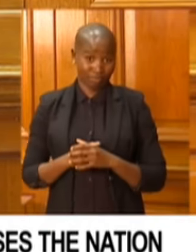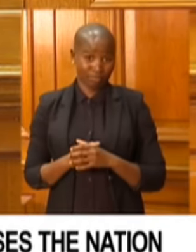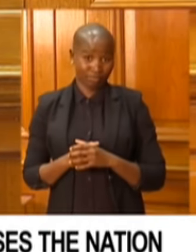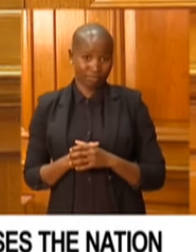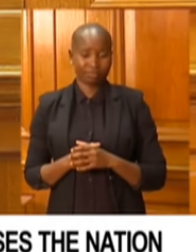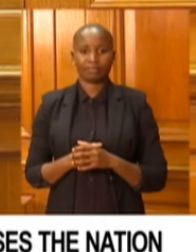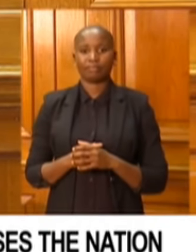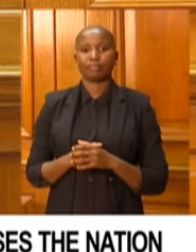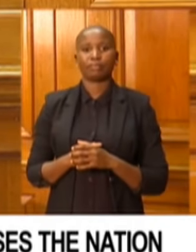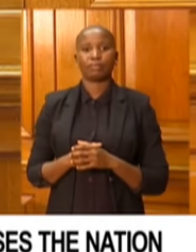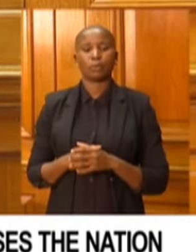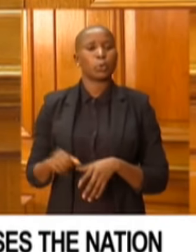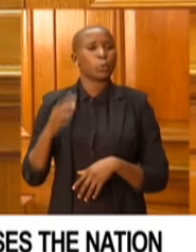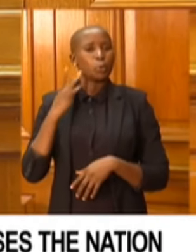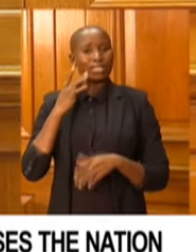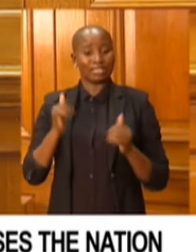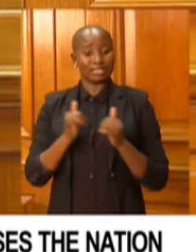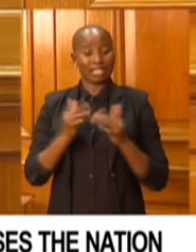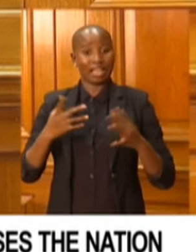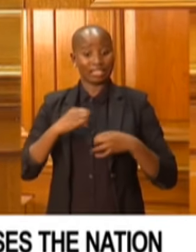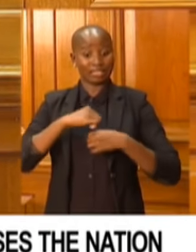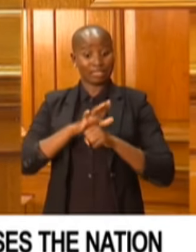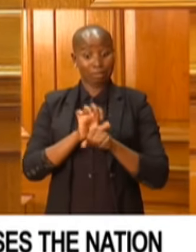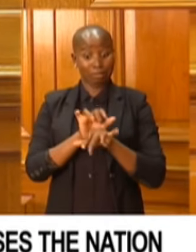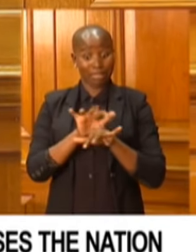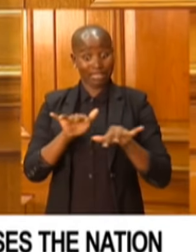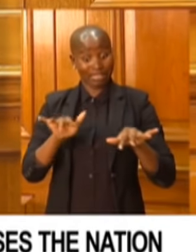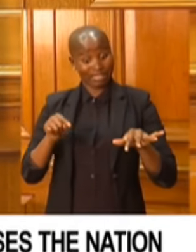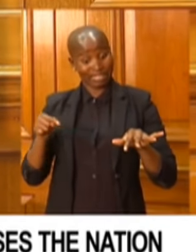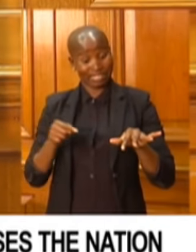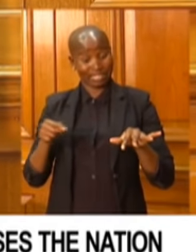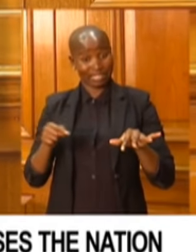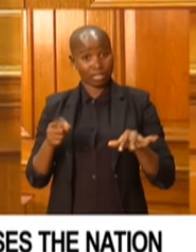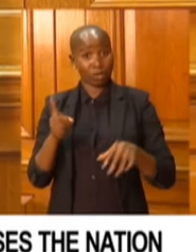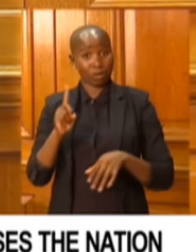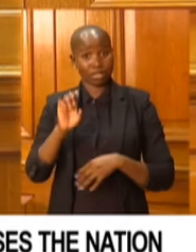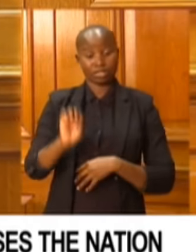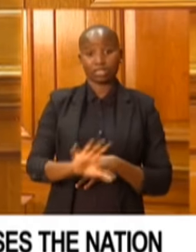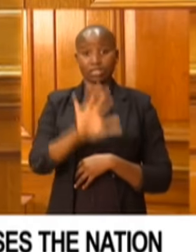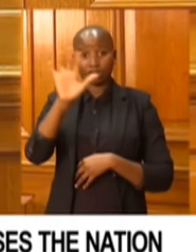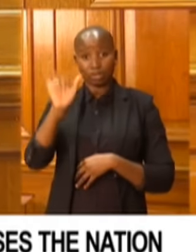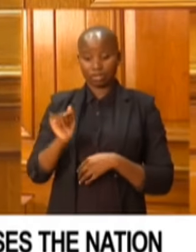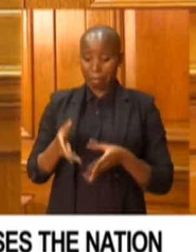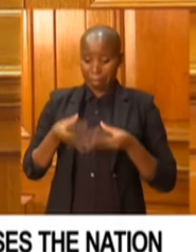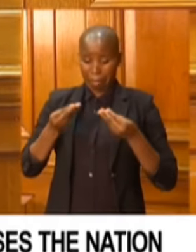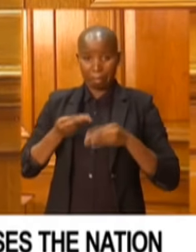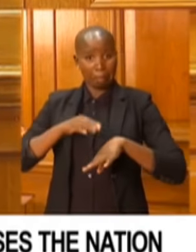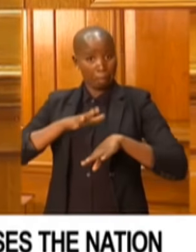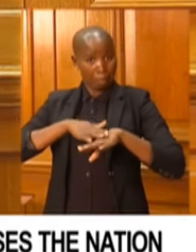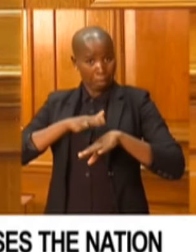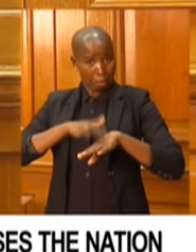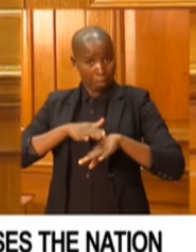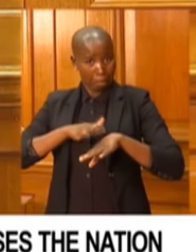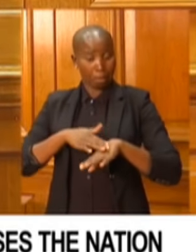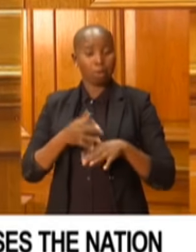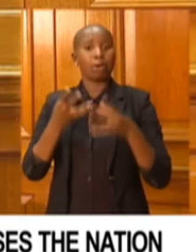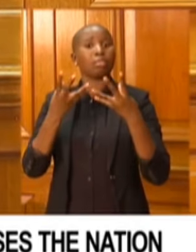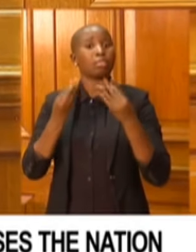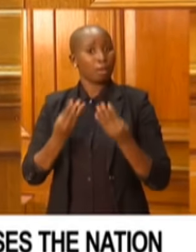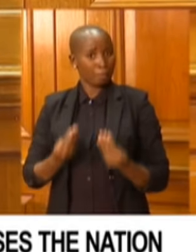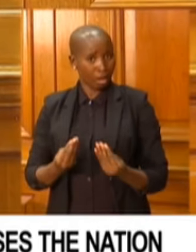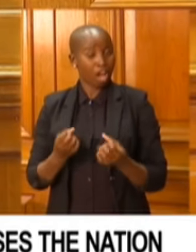Since the start of the pandemic, South Africa has recorded a cumulative number of more